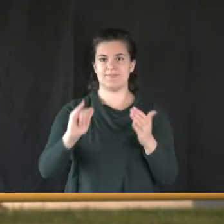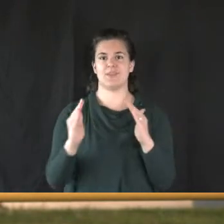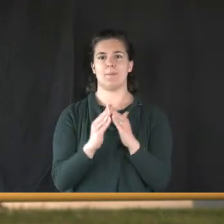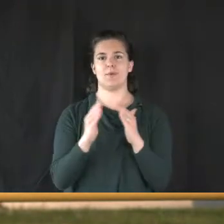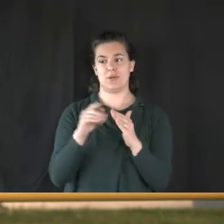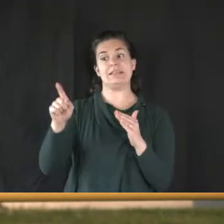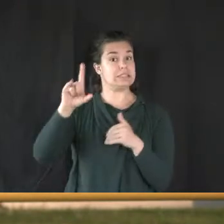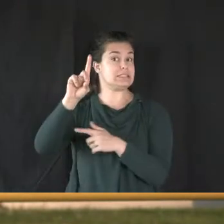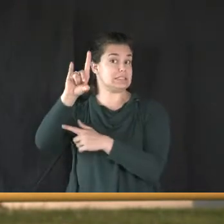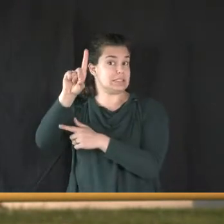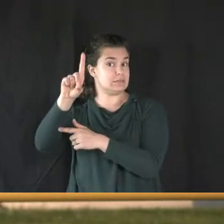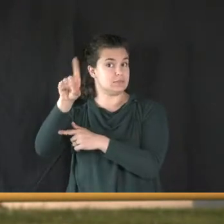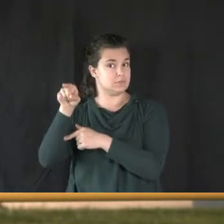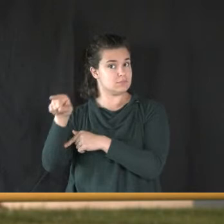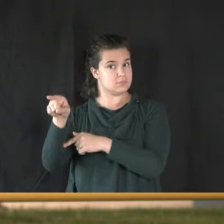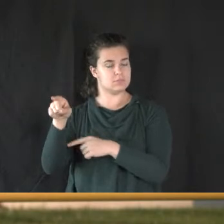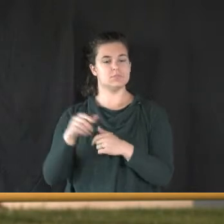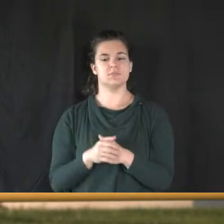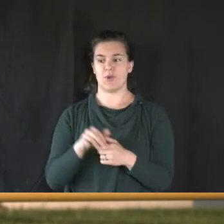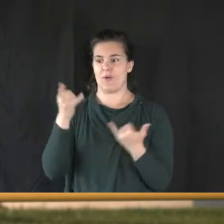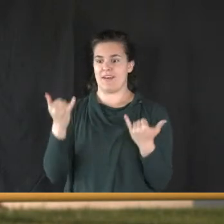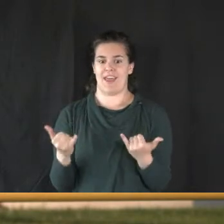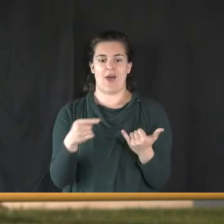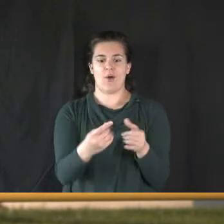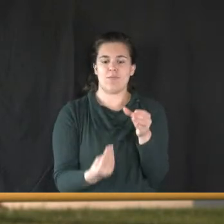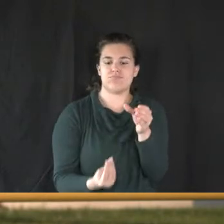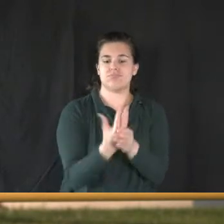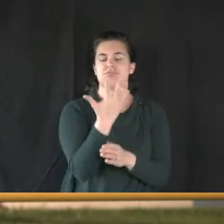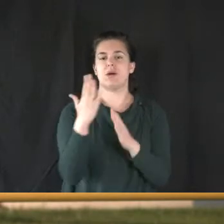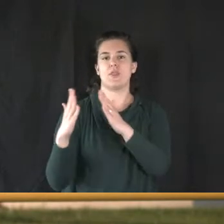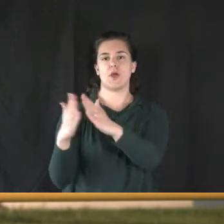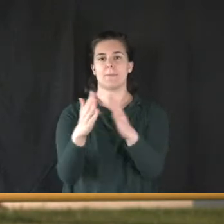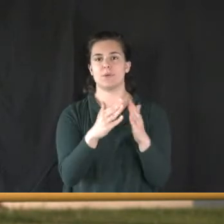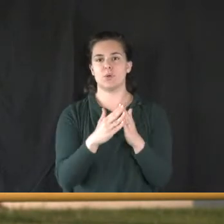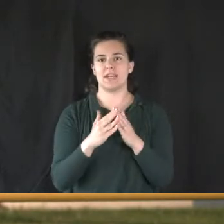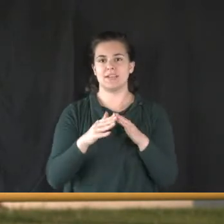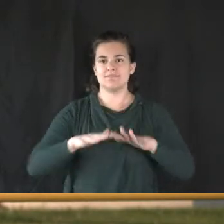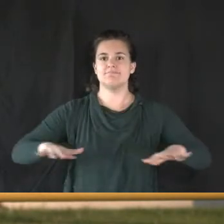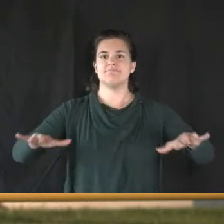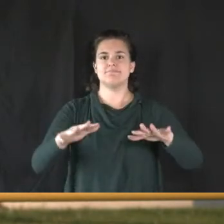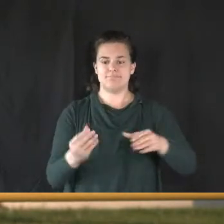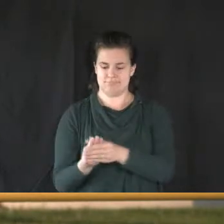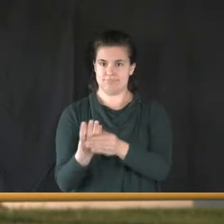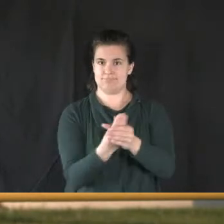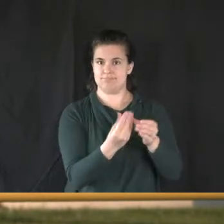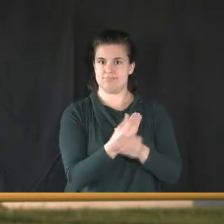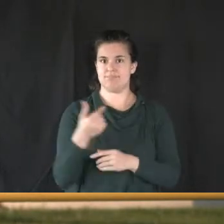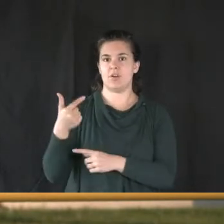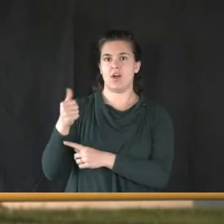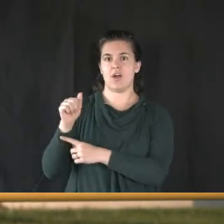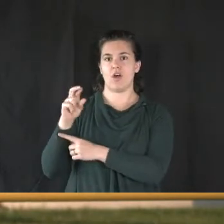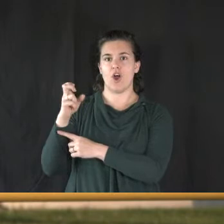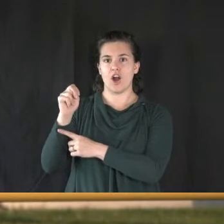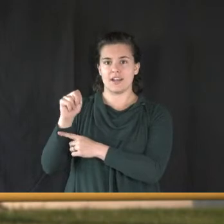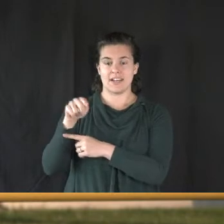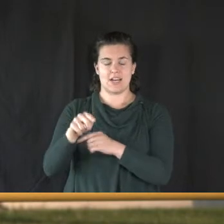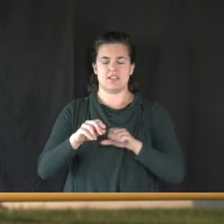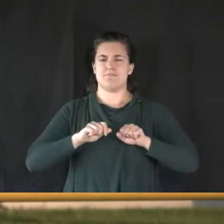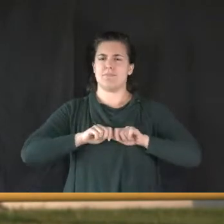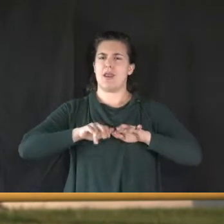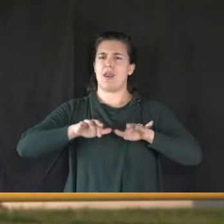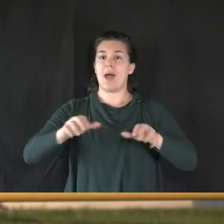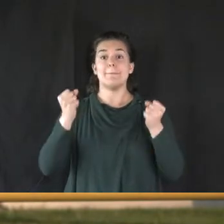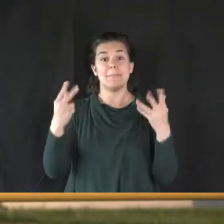in turn has resulted in a community garden that I'm sure you've seen that's flourishing, and many people are growing